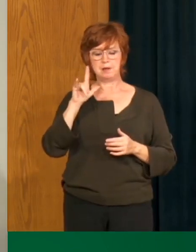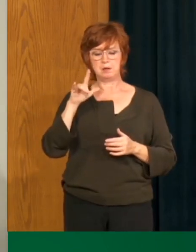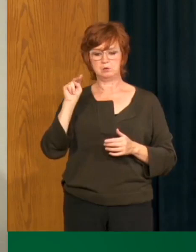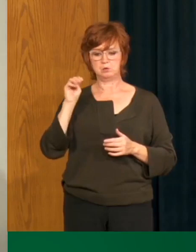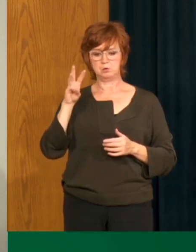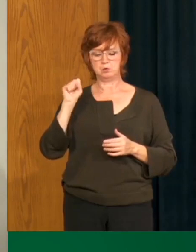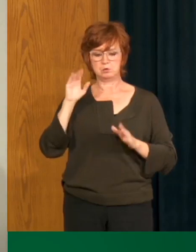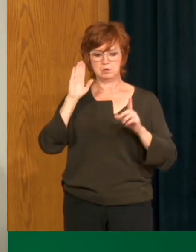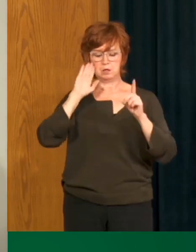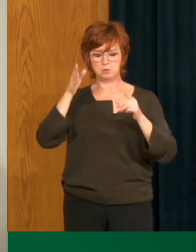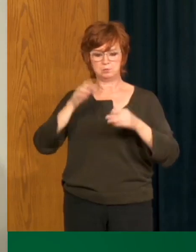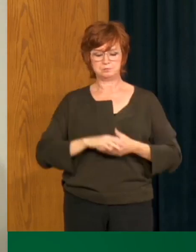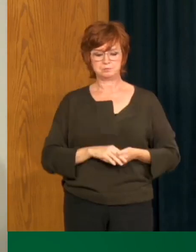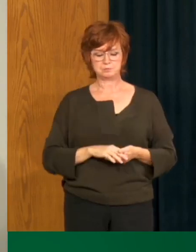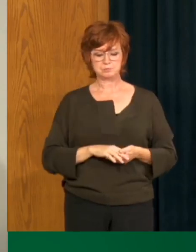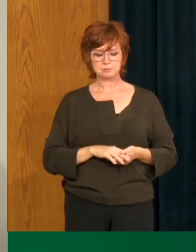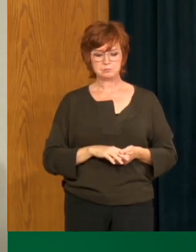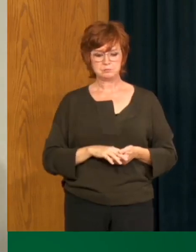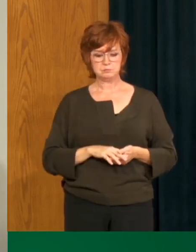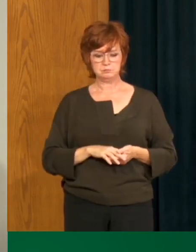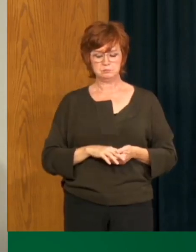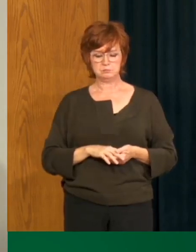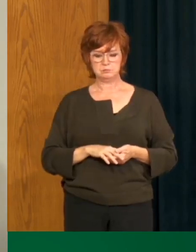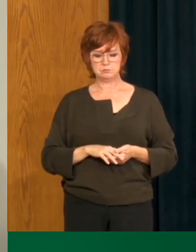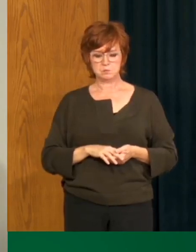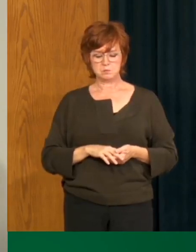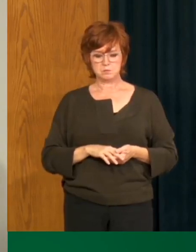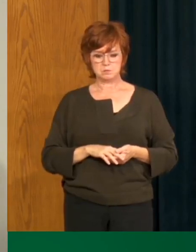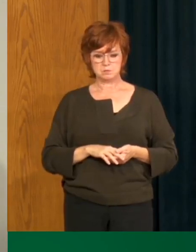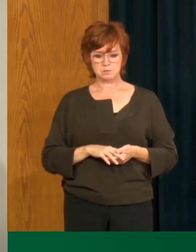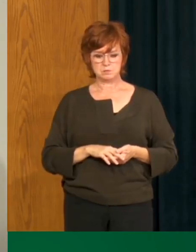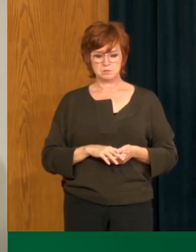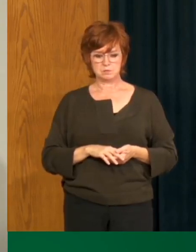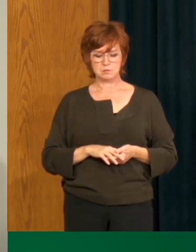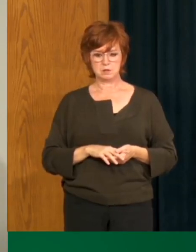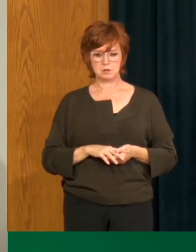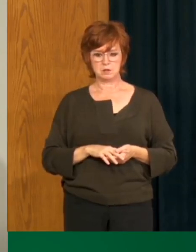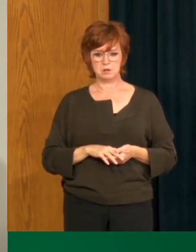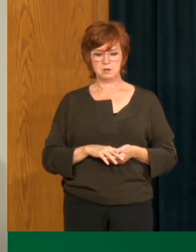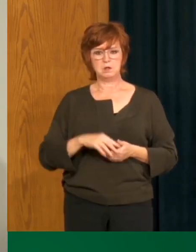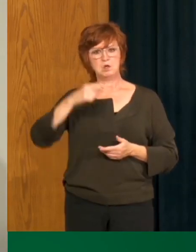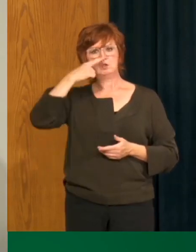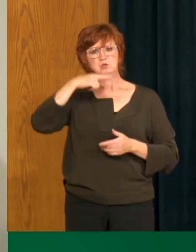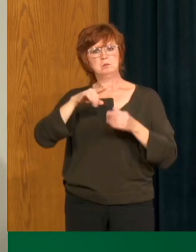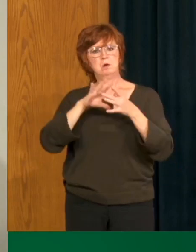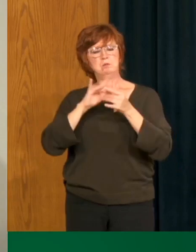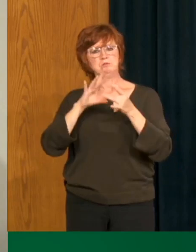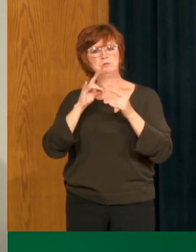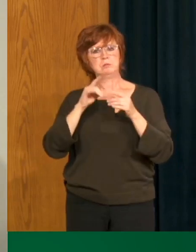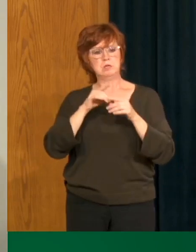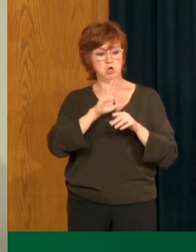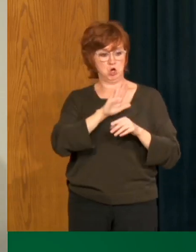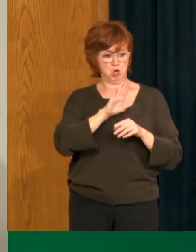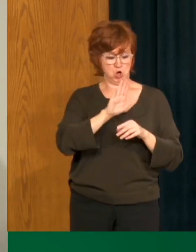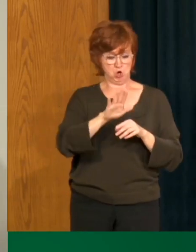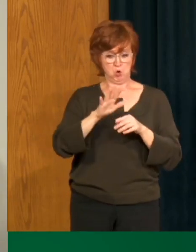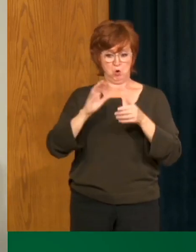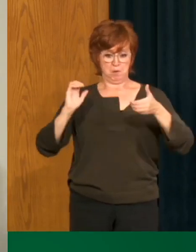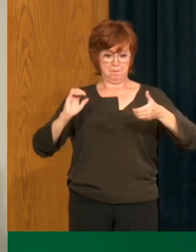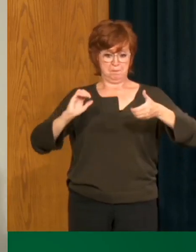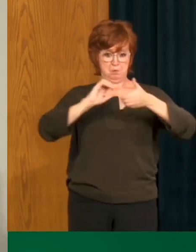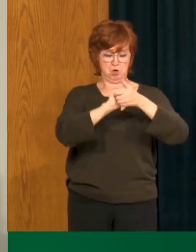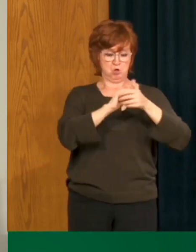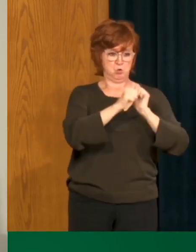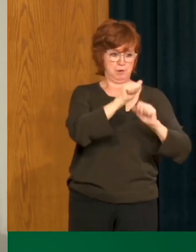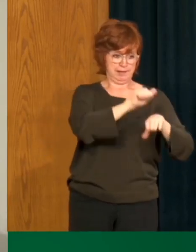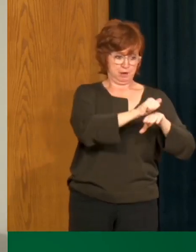Hi, thanks for taking my question. I'm wondering if you can describe how you've been working with Alberta Health as you trace the